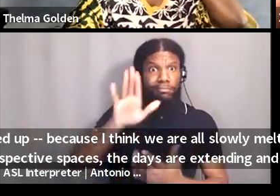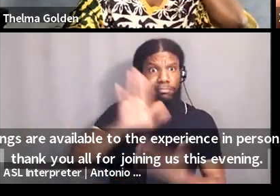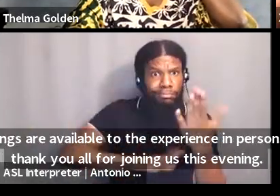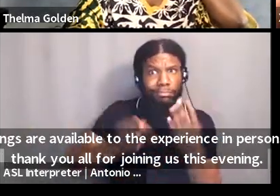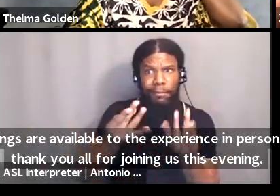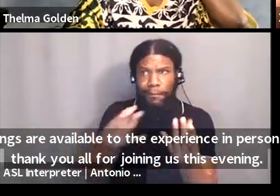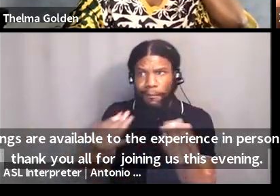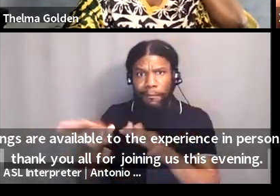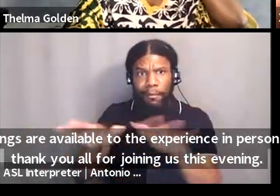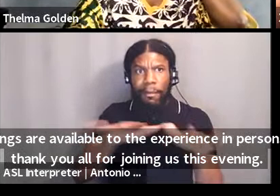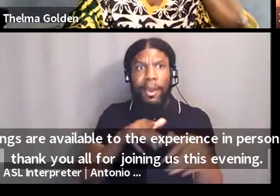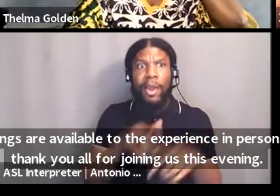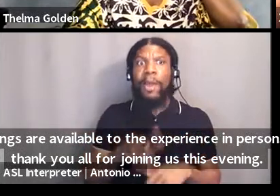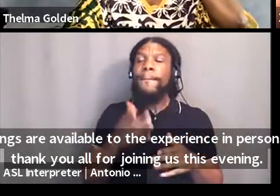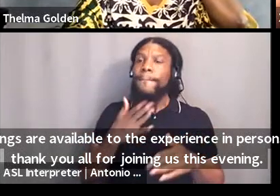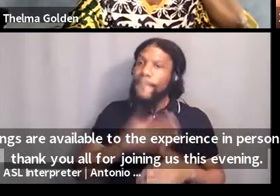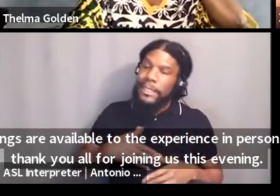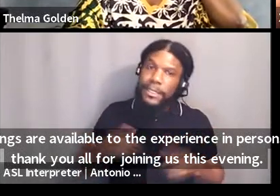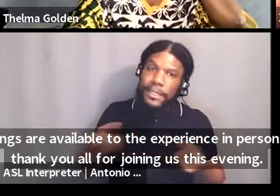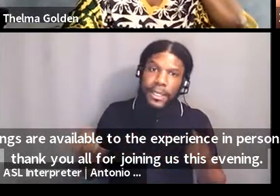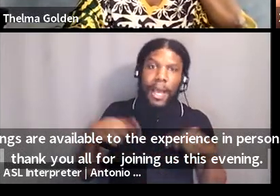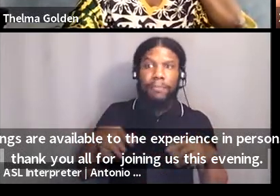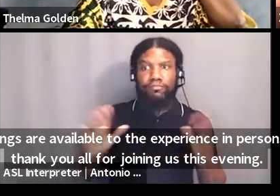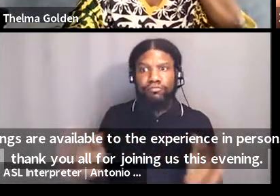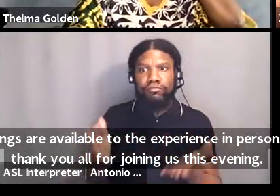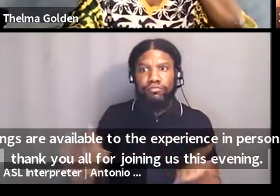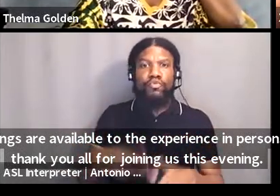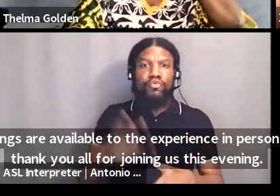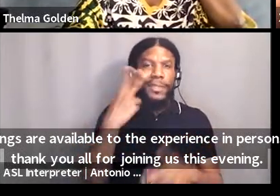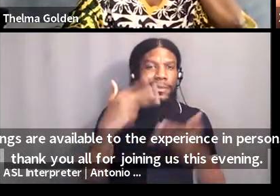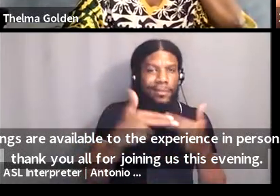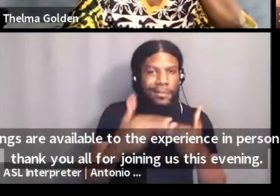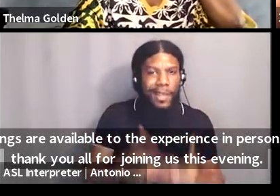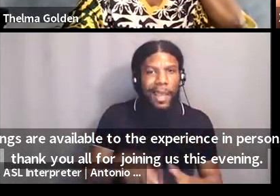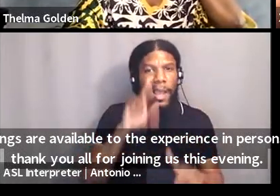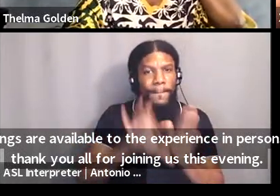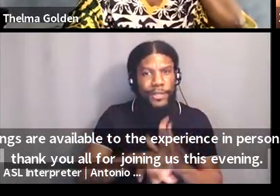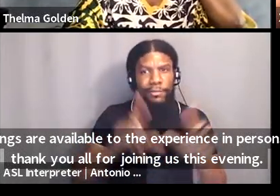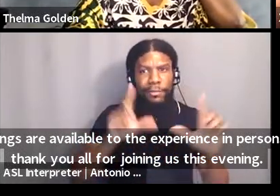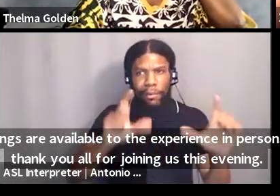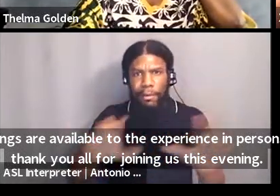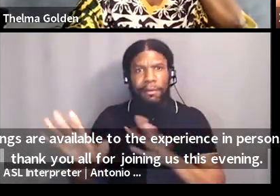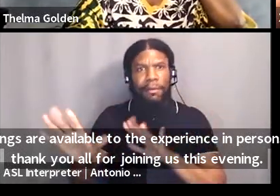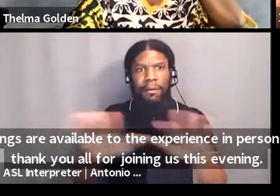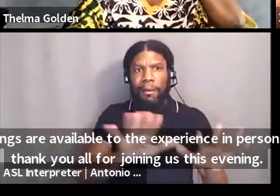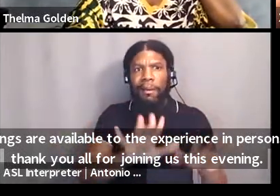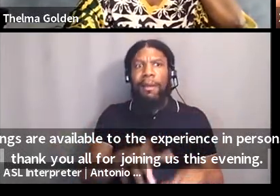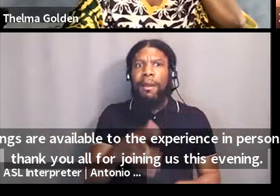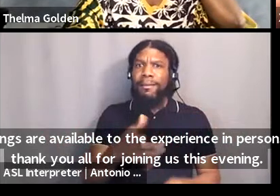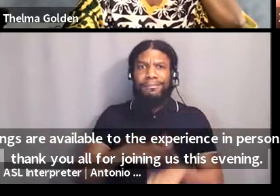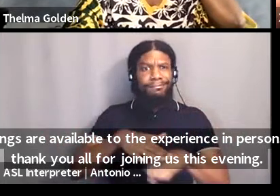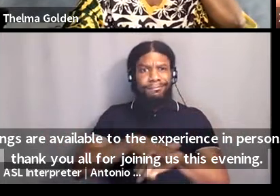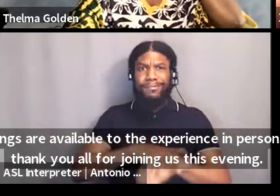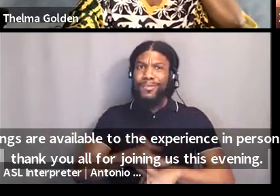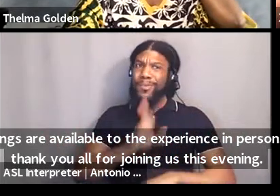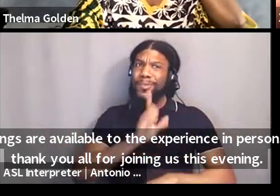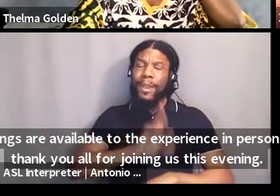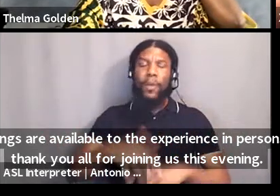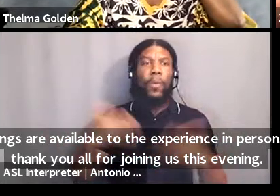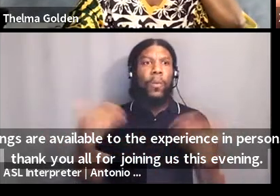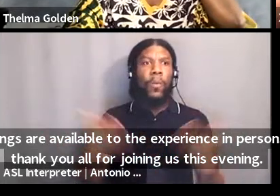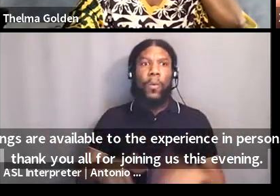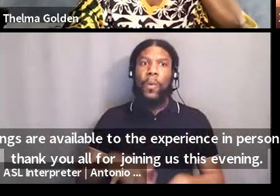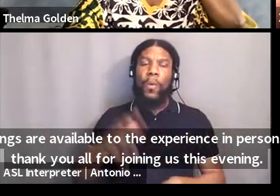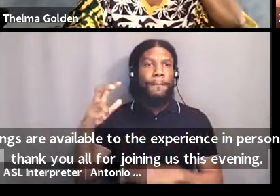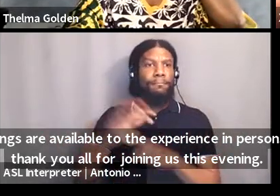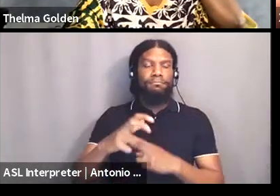The photos and video cannot quite truly capture the immersive, embodied, and expansive engagement that is